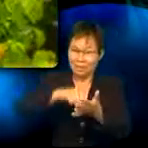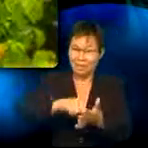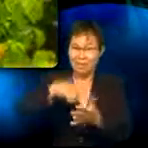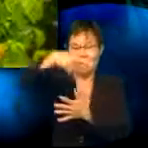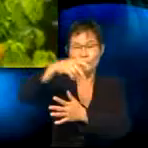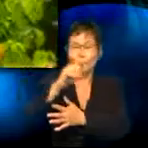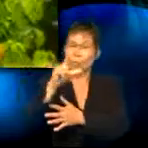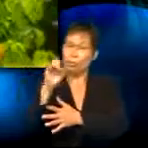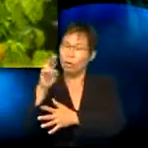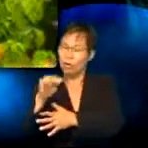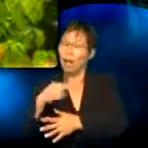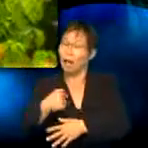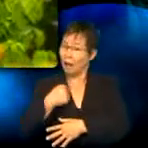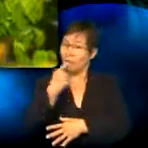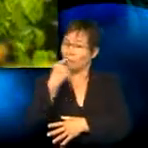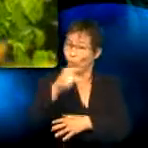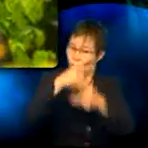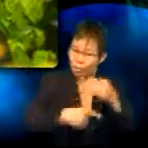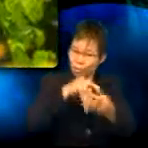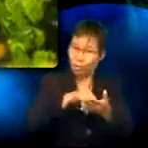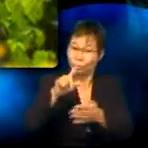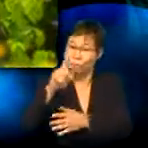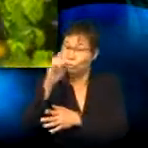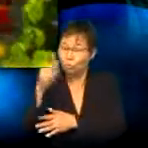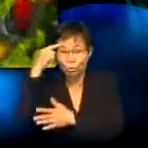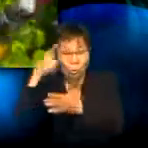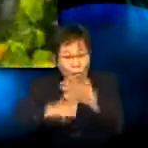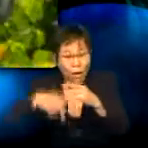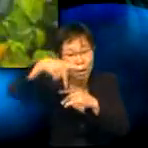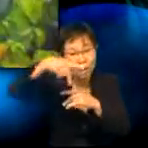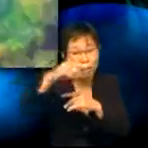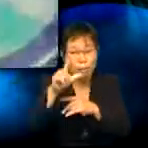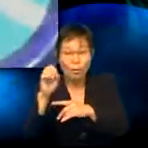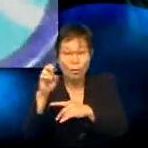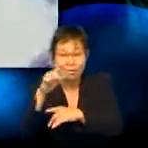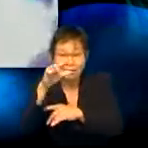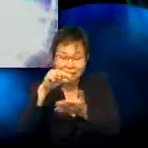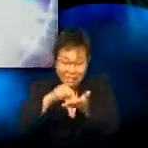pollen grains I told you about. Do you know what pollen grains are?